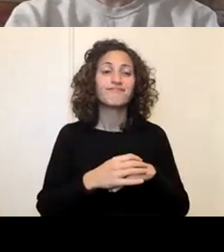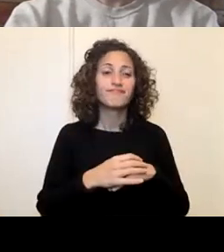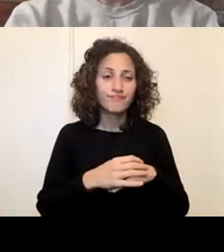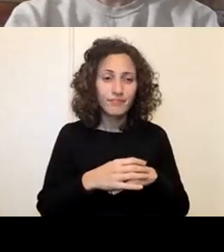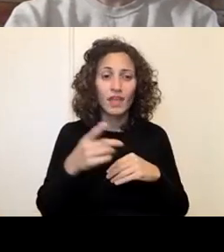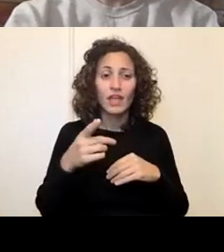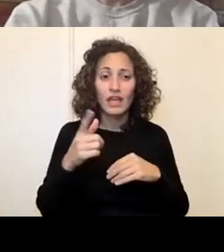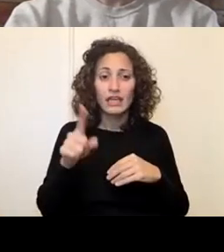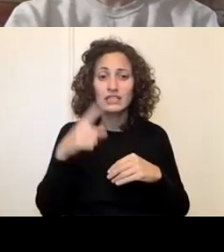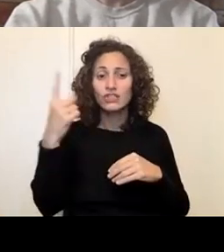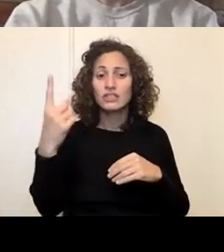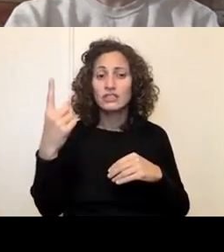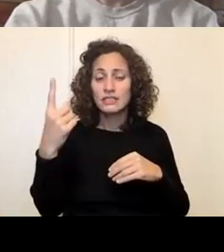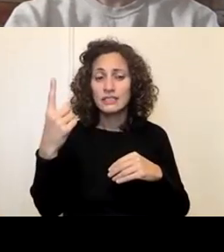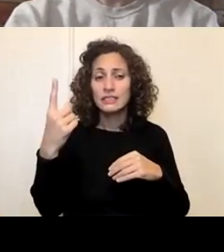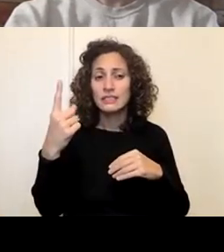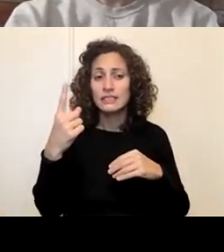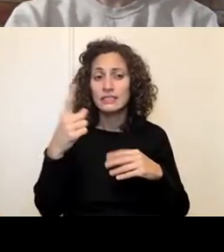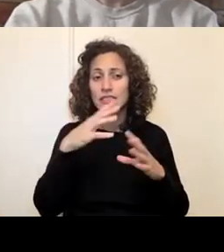It just, and